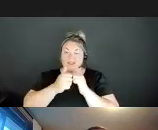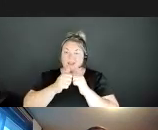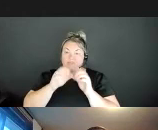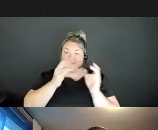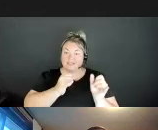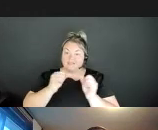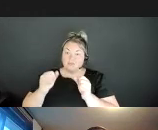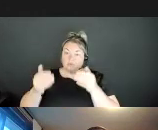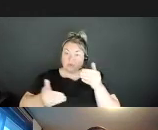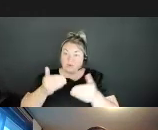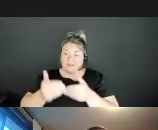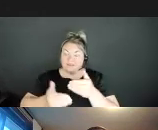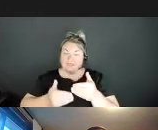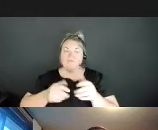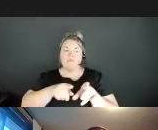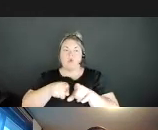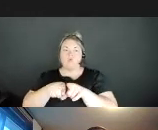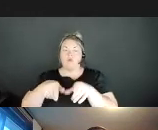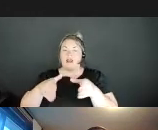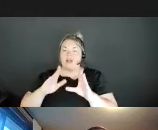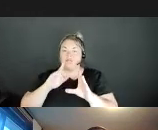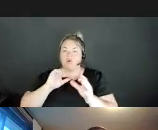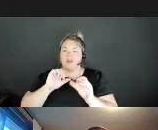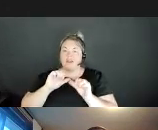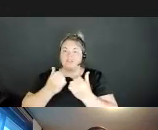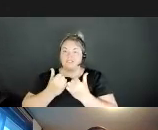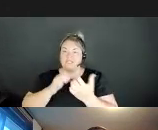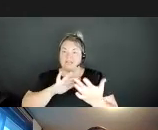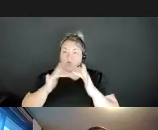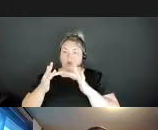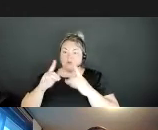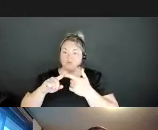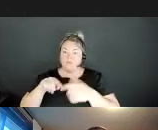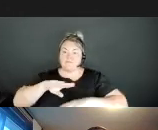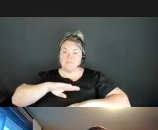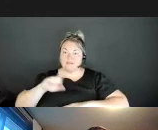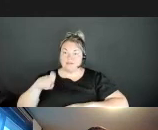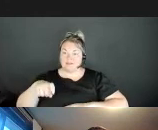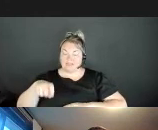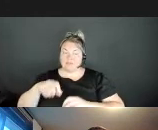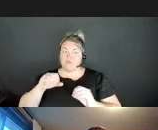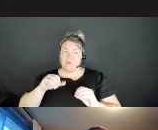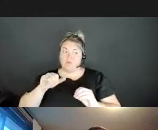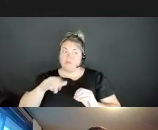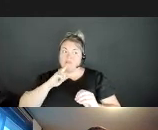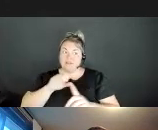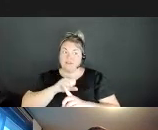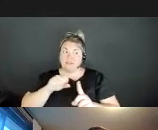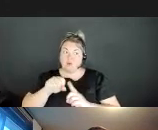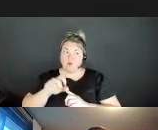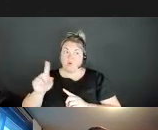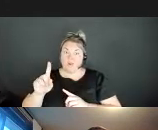progressing. And it also allows for agency networking to meet the individual's needs. So this is a scenario